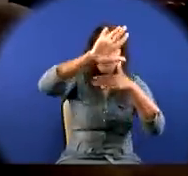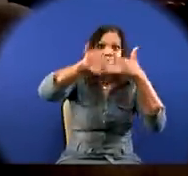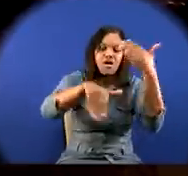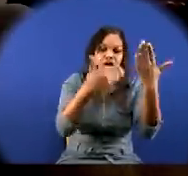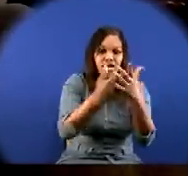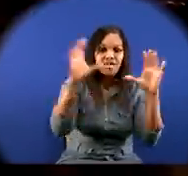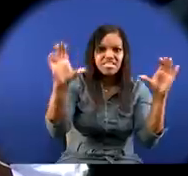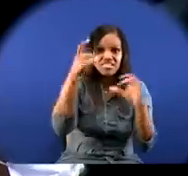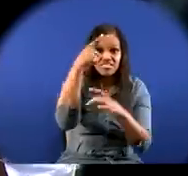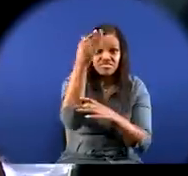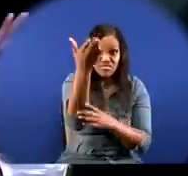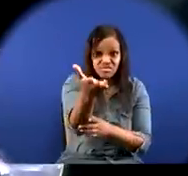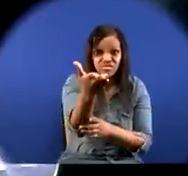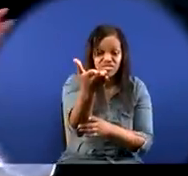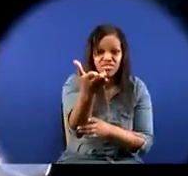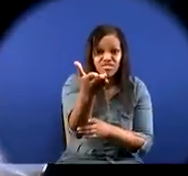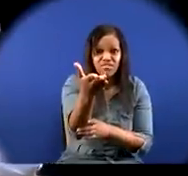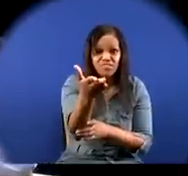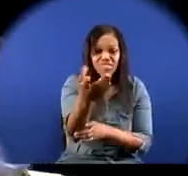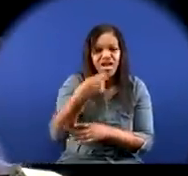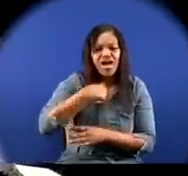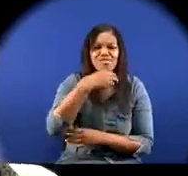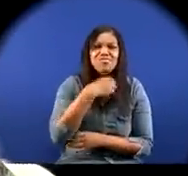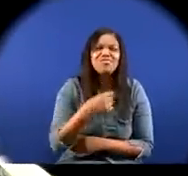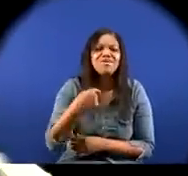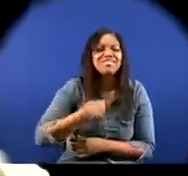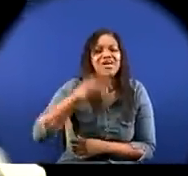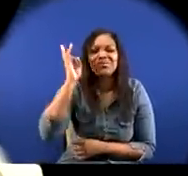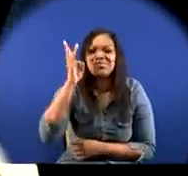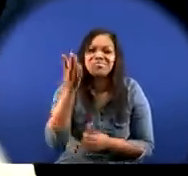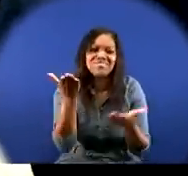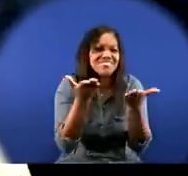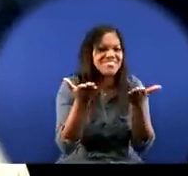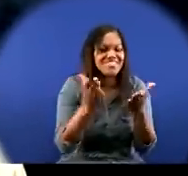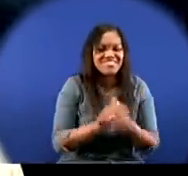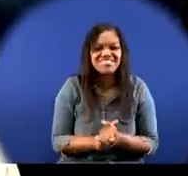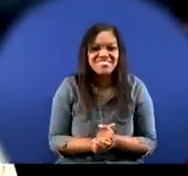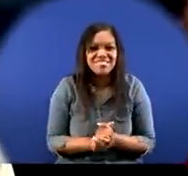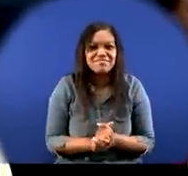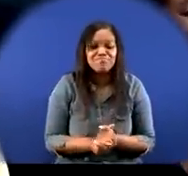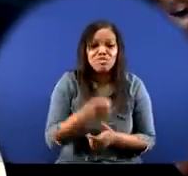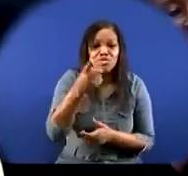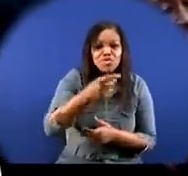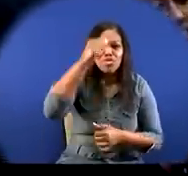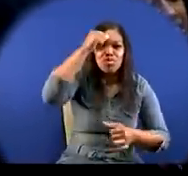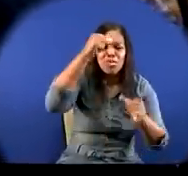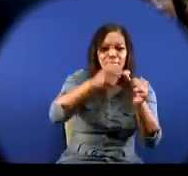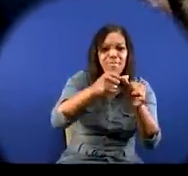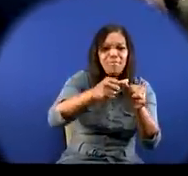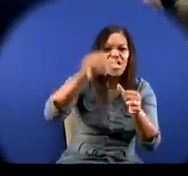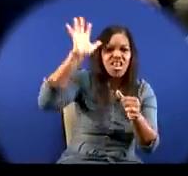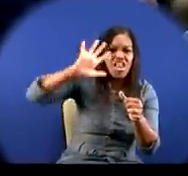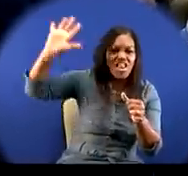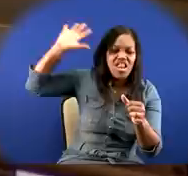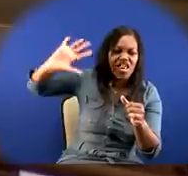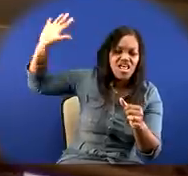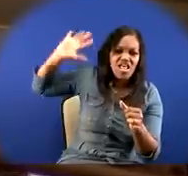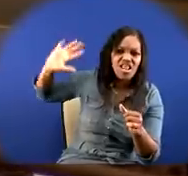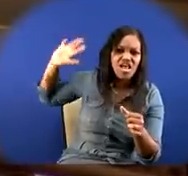done for you. I wish I had a witness here. You remember some years